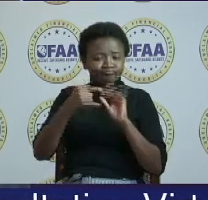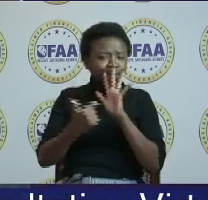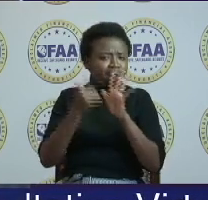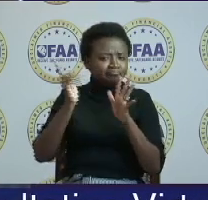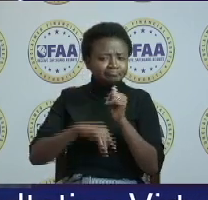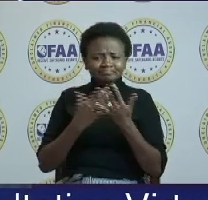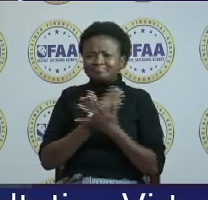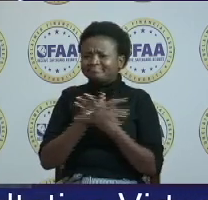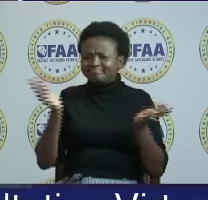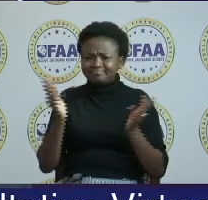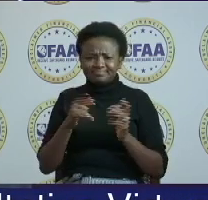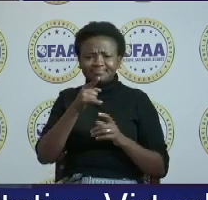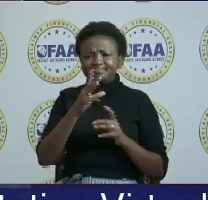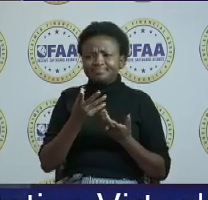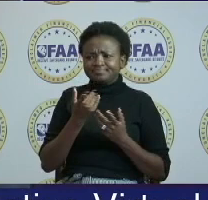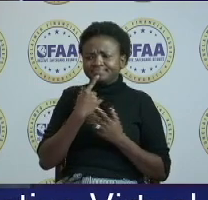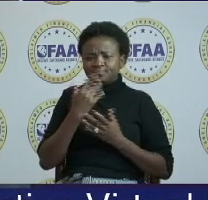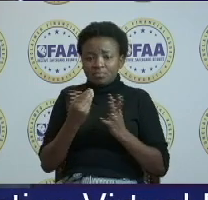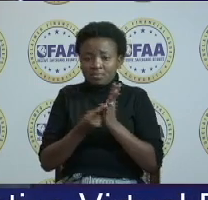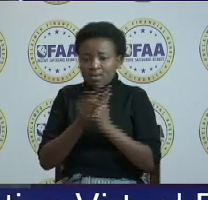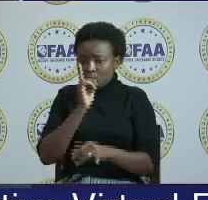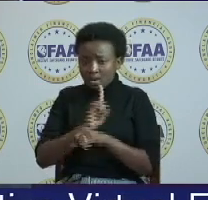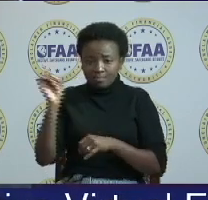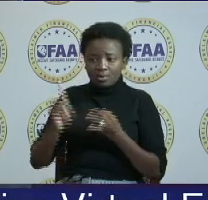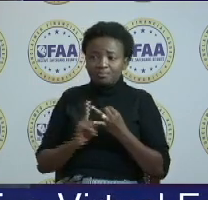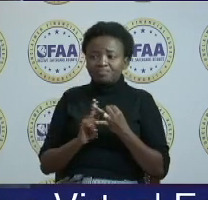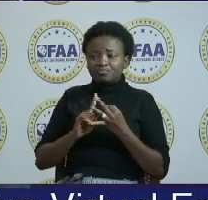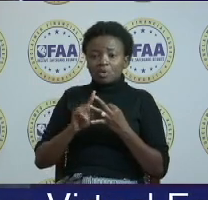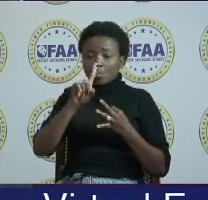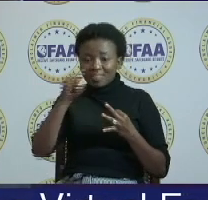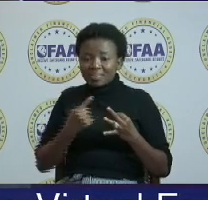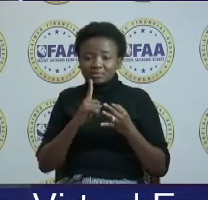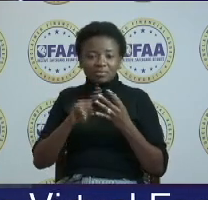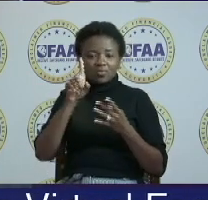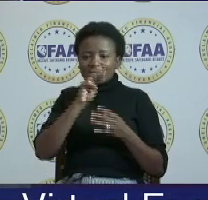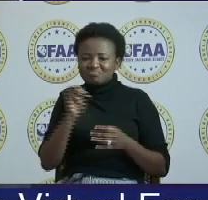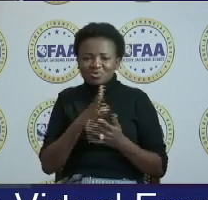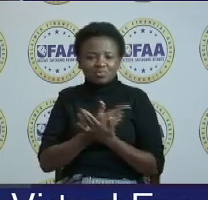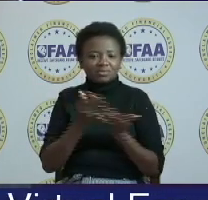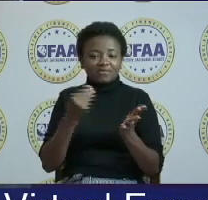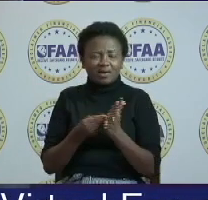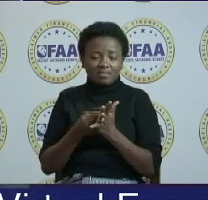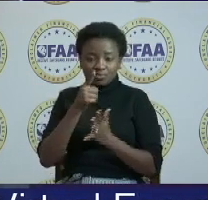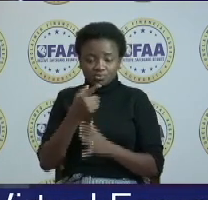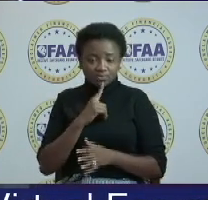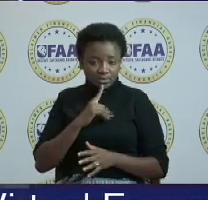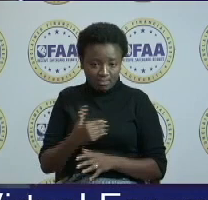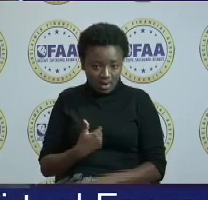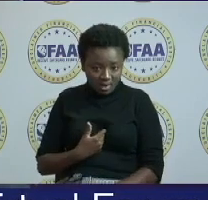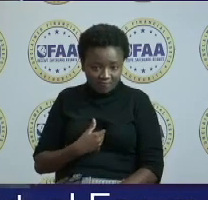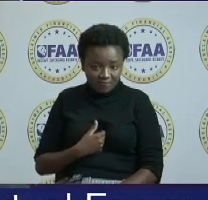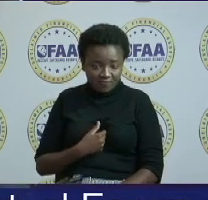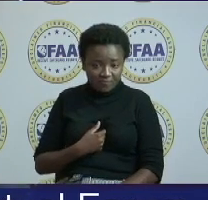claiming, whether you're claiming 1 shilling, you're claiming 1,000 shillings, 1 million, whatever amount it is that you're claiming,